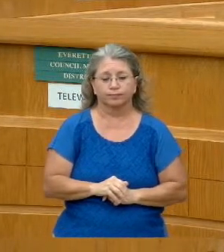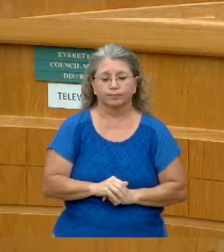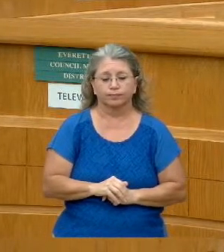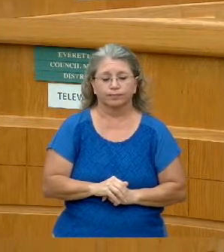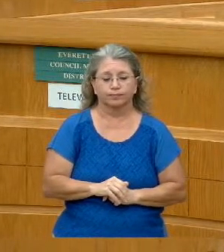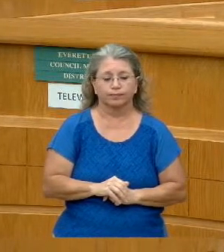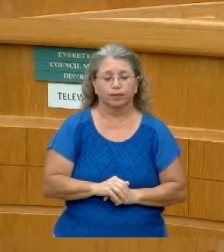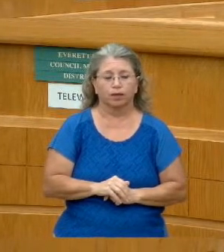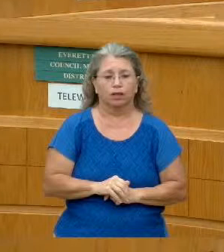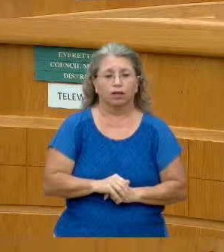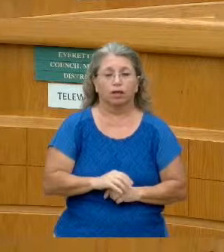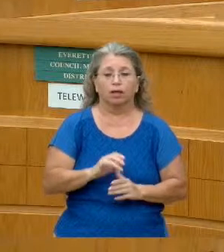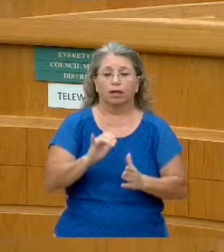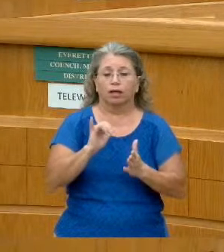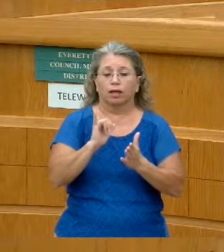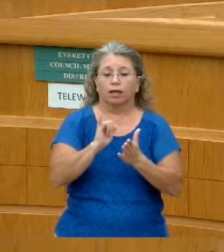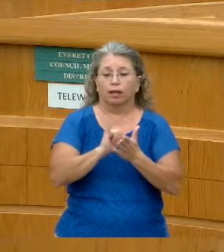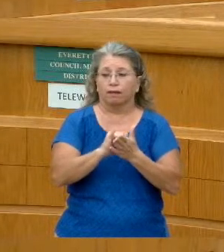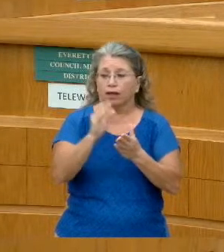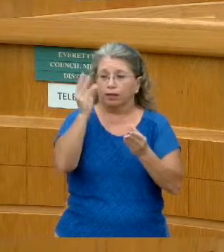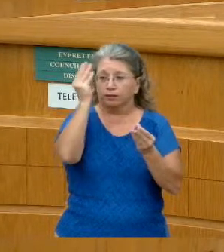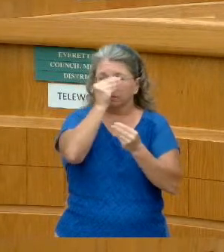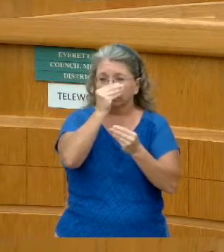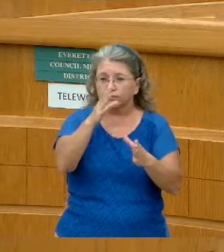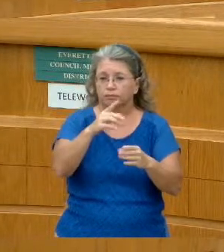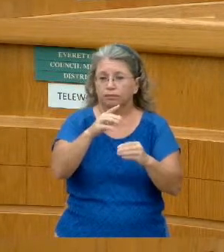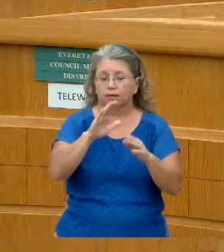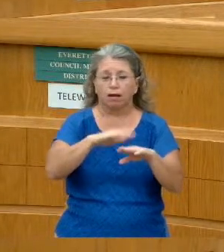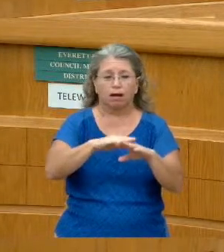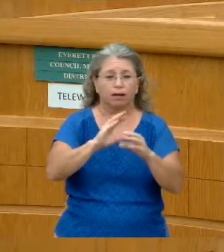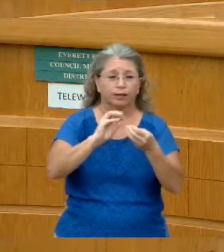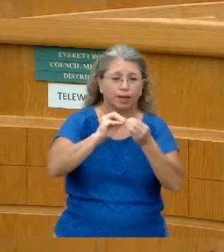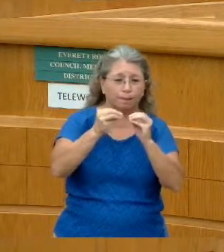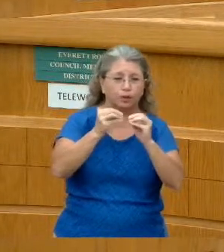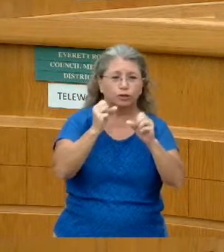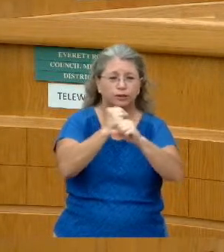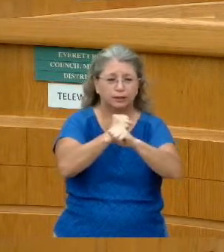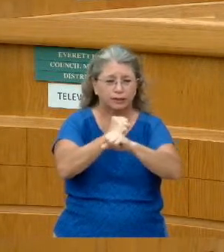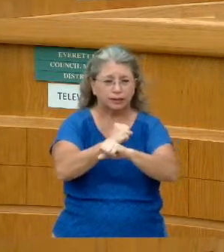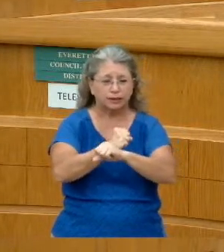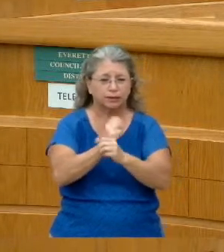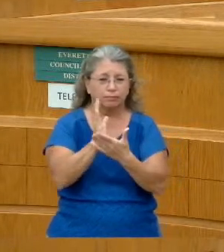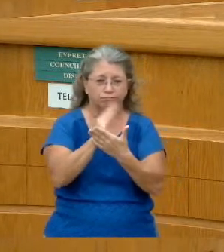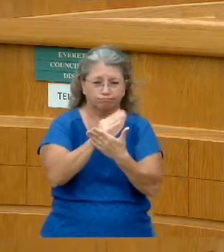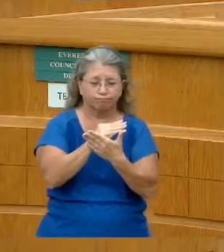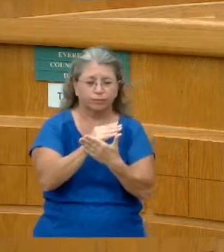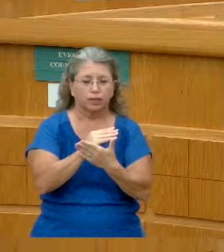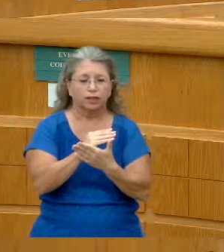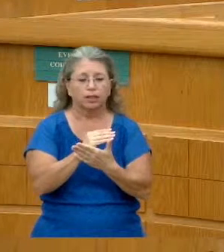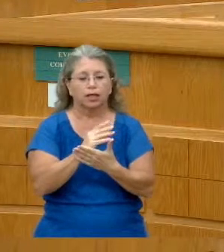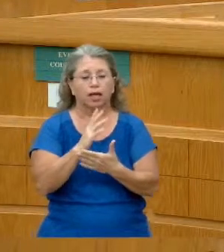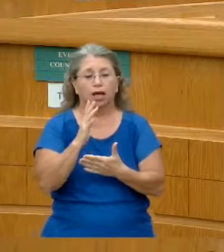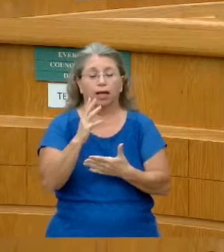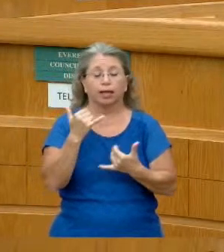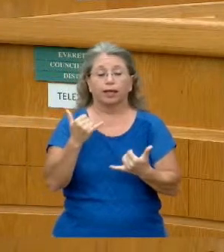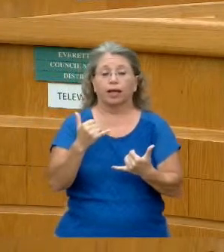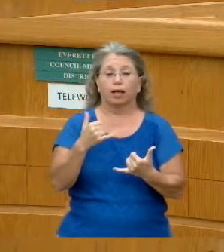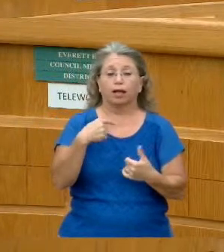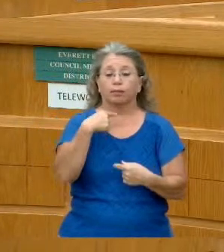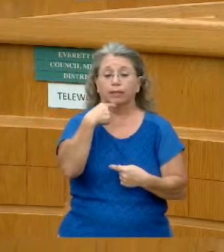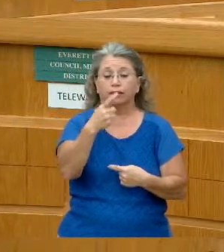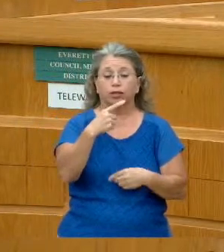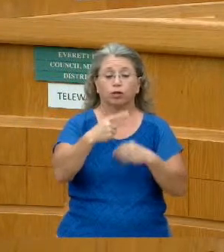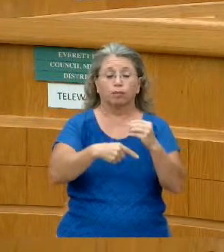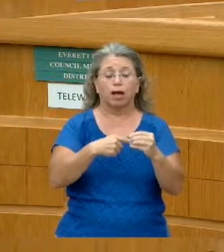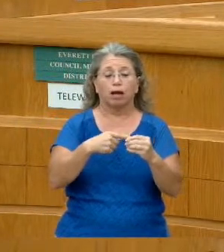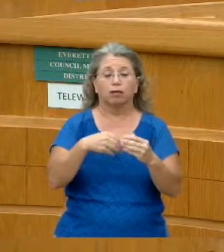Okay, so that's an update on the statistics on where we are, kind of an overview. Let me tell you about testing in the